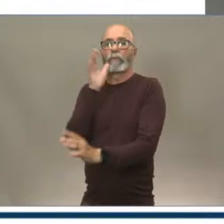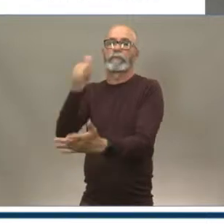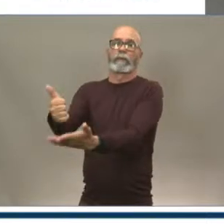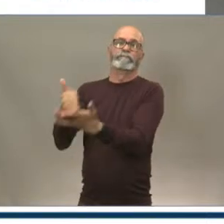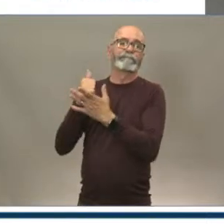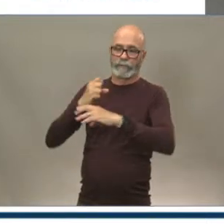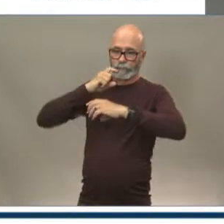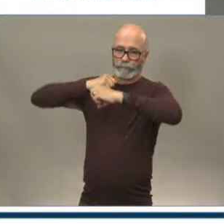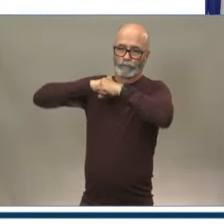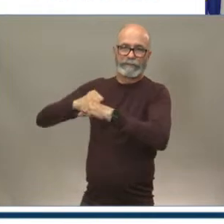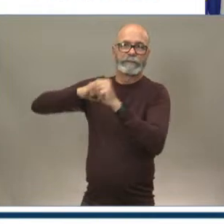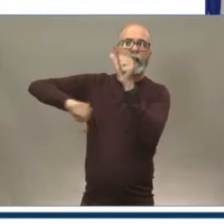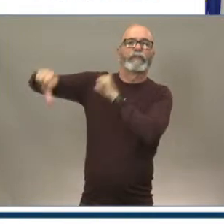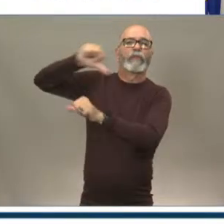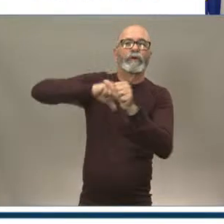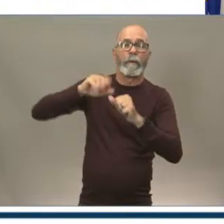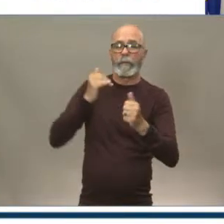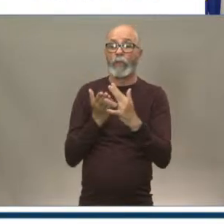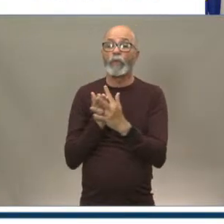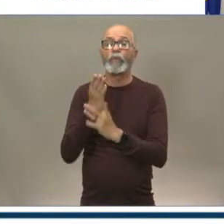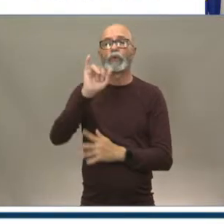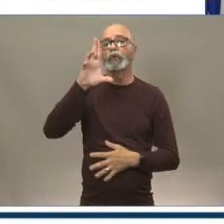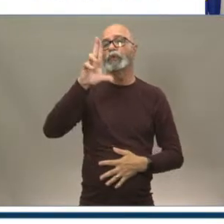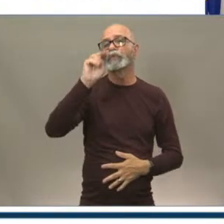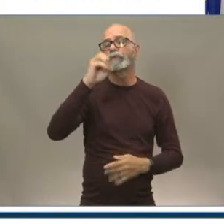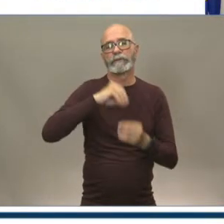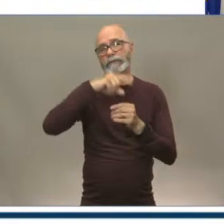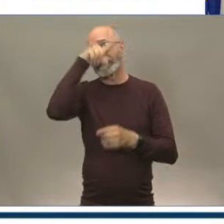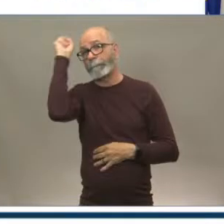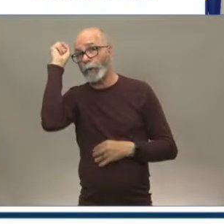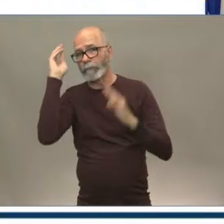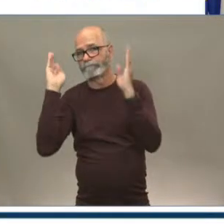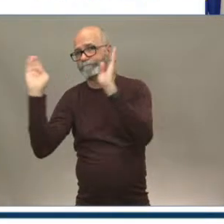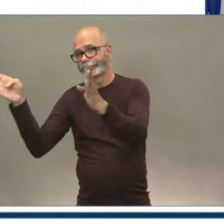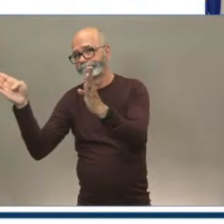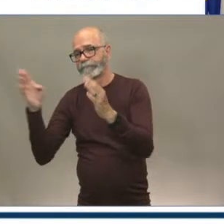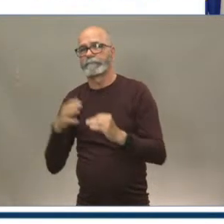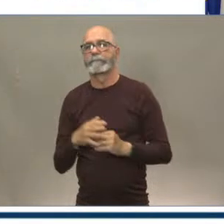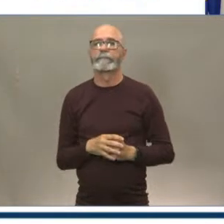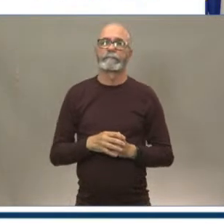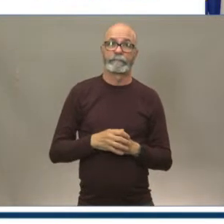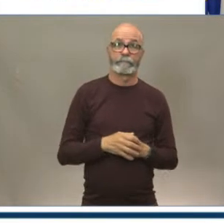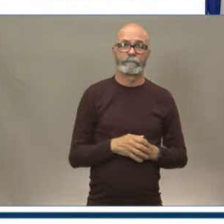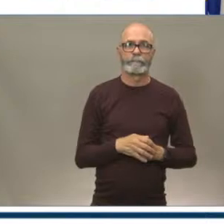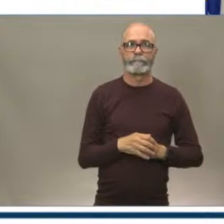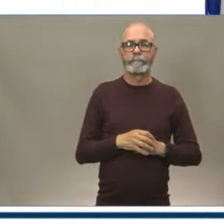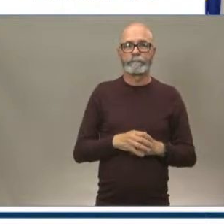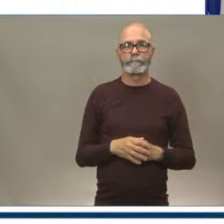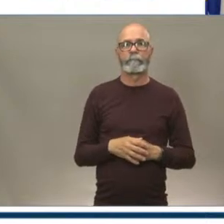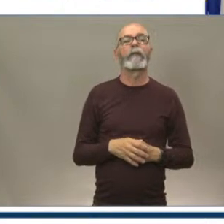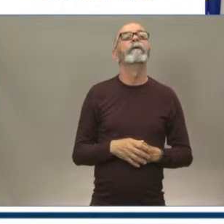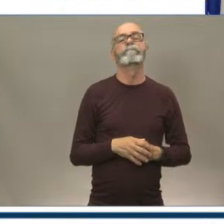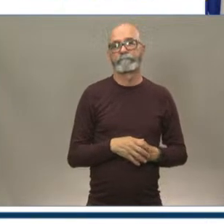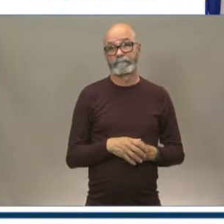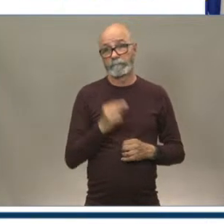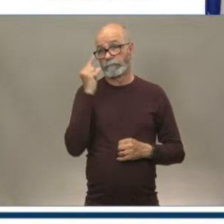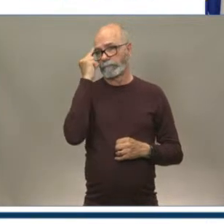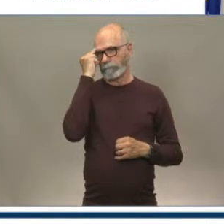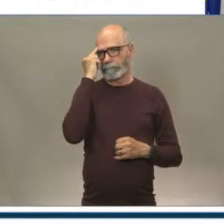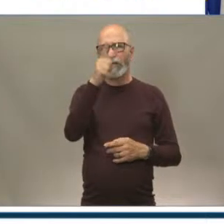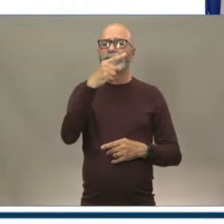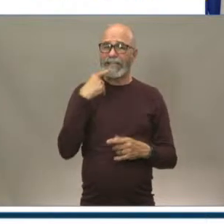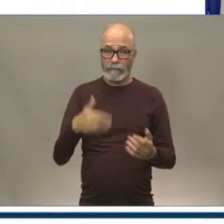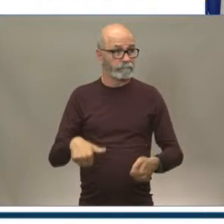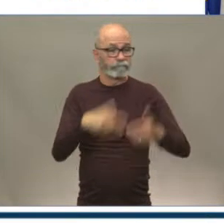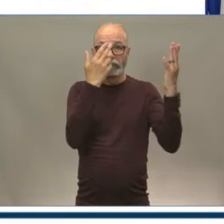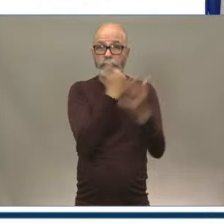summer. Go ahead with your follow-up, Jesse. I guess just looking at the hospitalizations numbers and the amount of